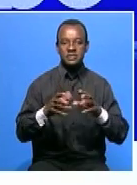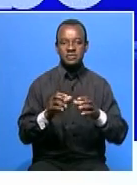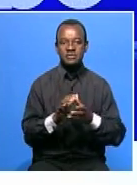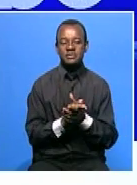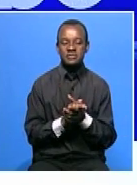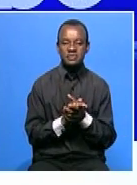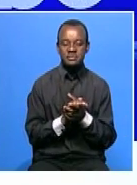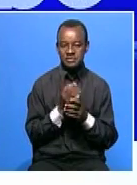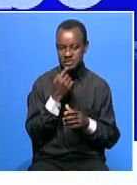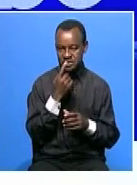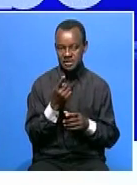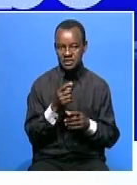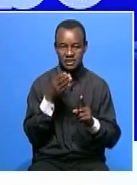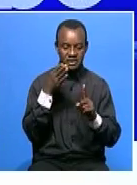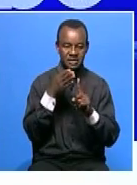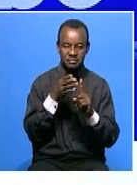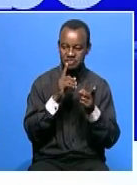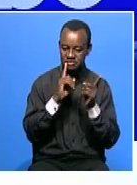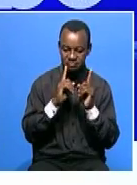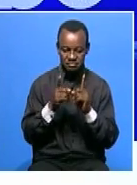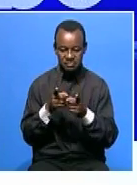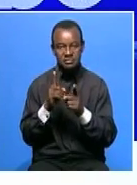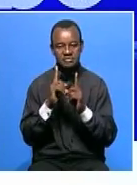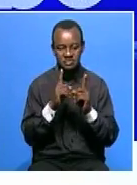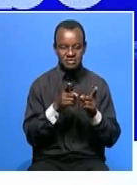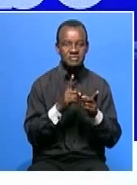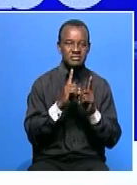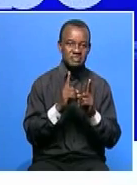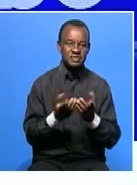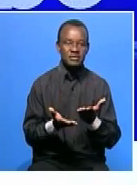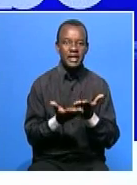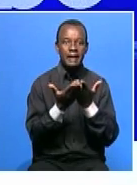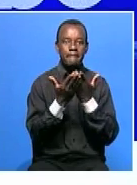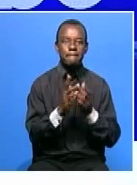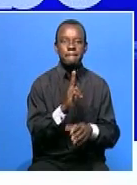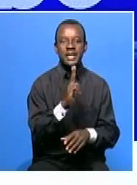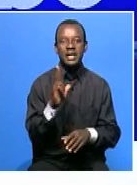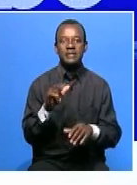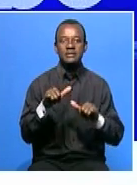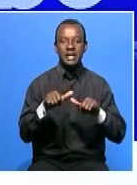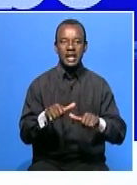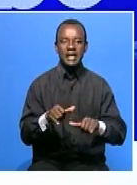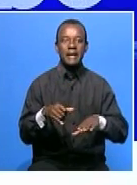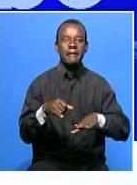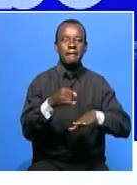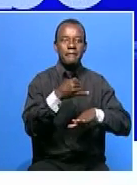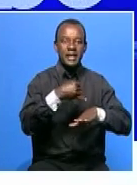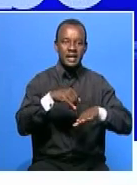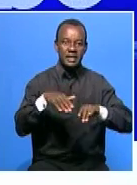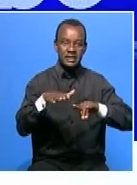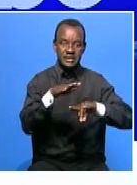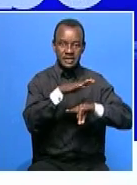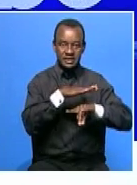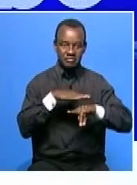for both monetary and non-monetary rewards for communities within conservancies. Myunda says it was said to see communities in those